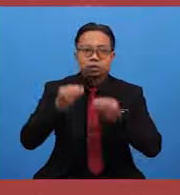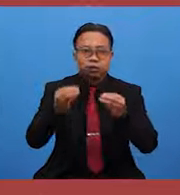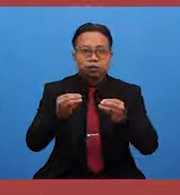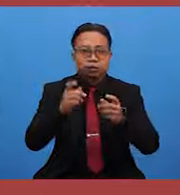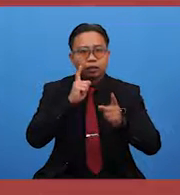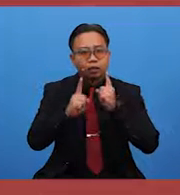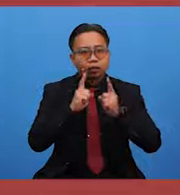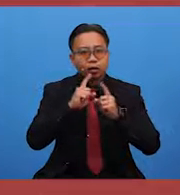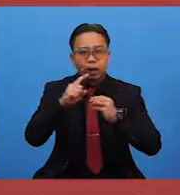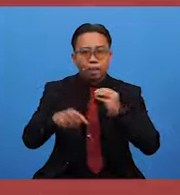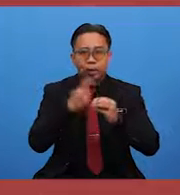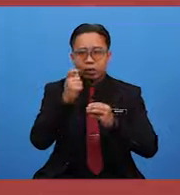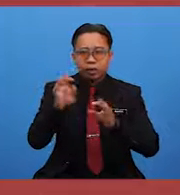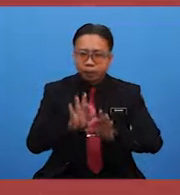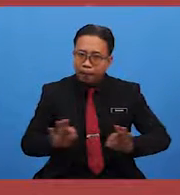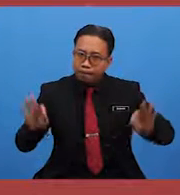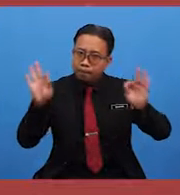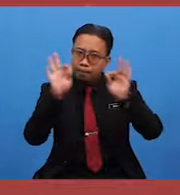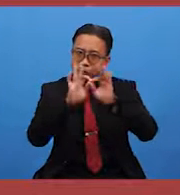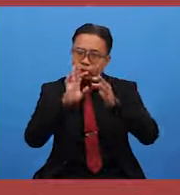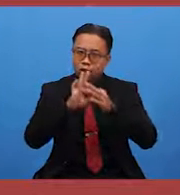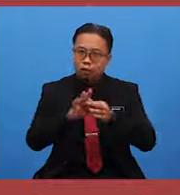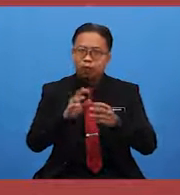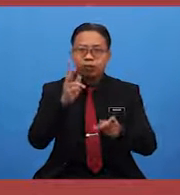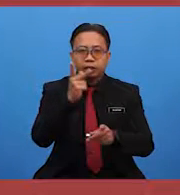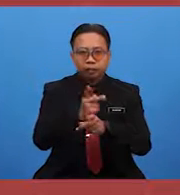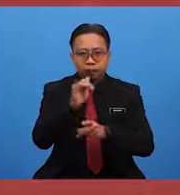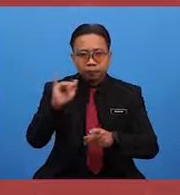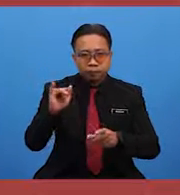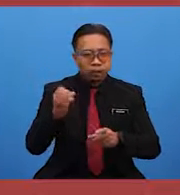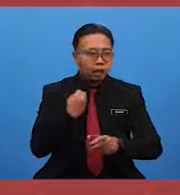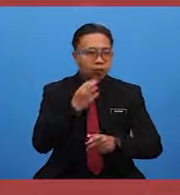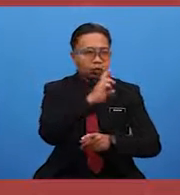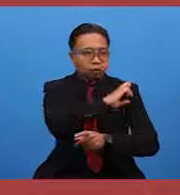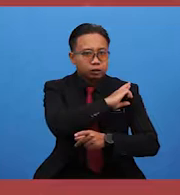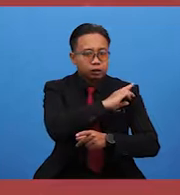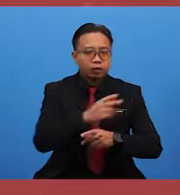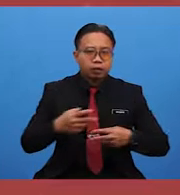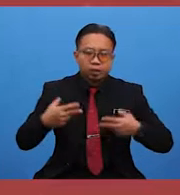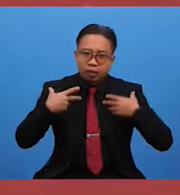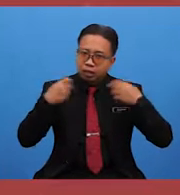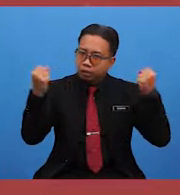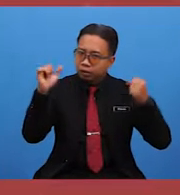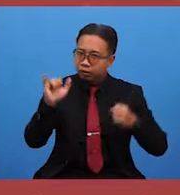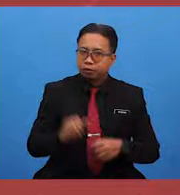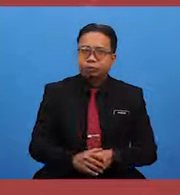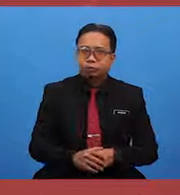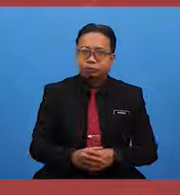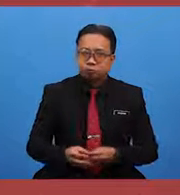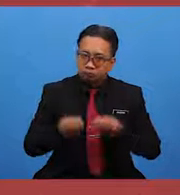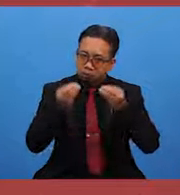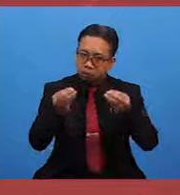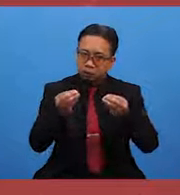a talk about the importance of keeping ourselves healthy. Let's give a big round